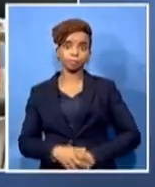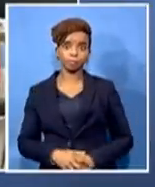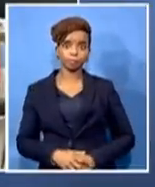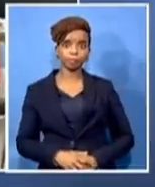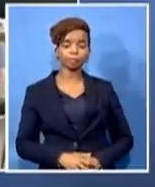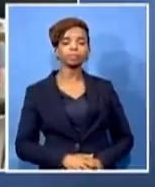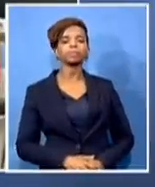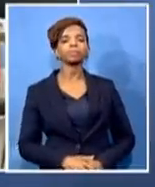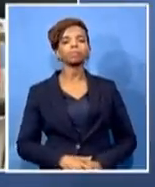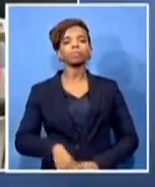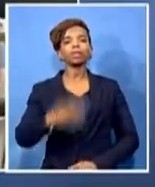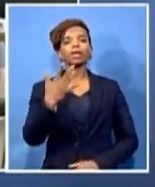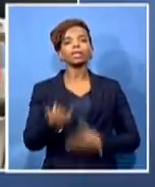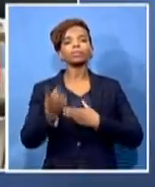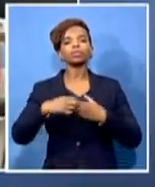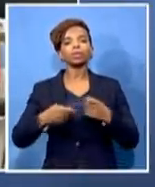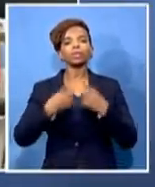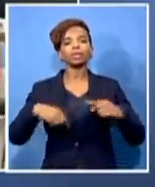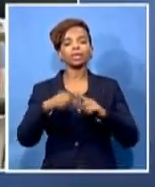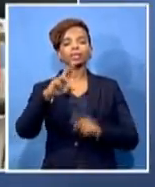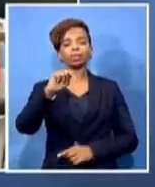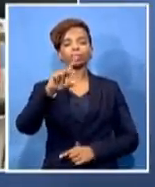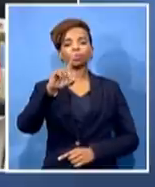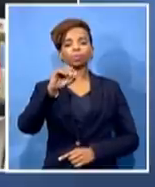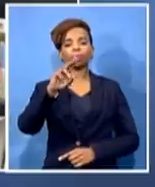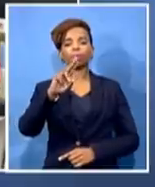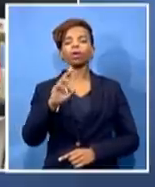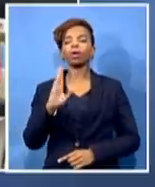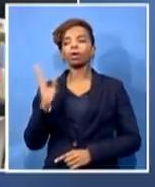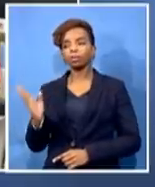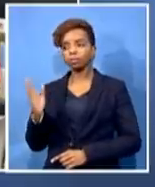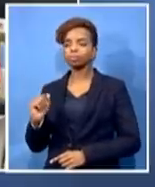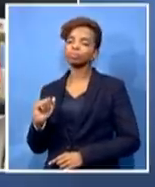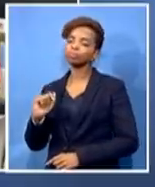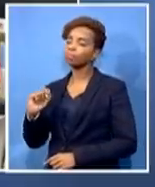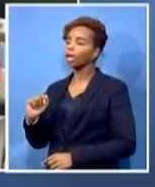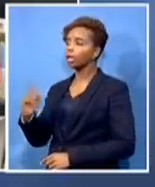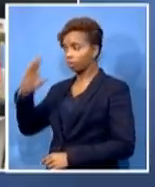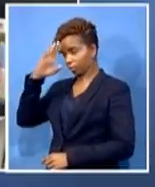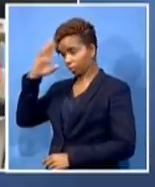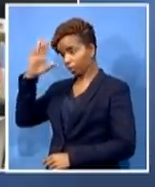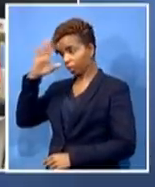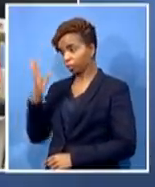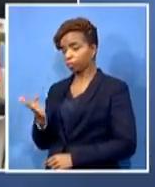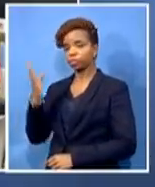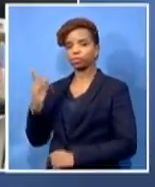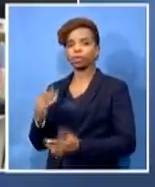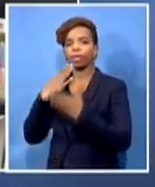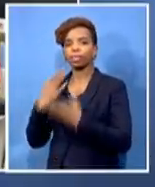this and more. Mr. Ndou, a very good afternoon to you. Thank you so much for talking to us.